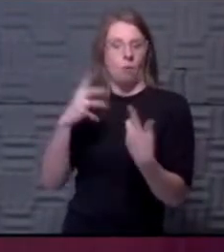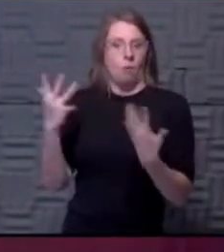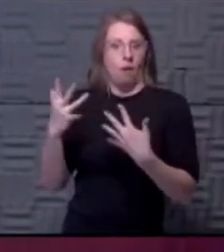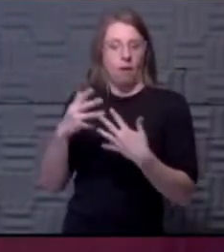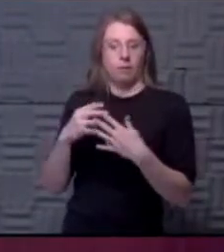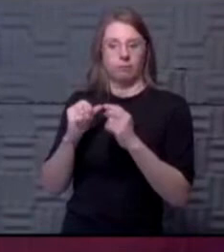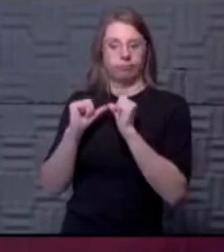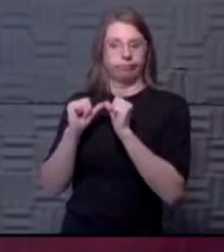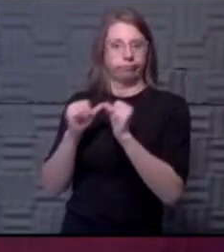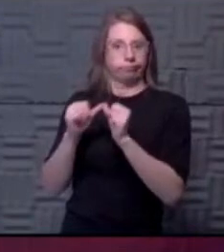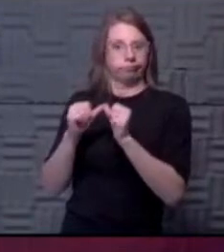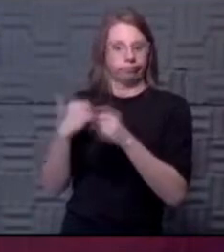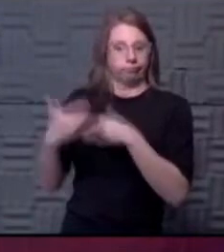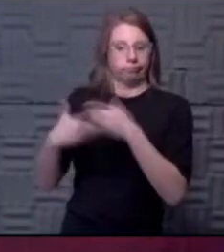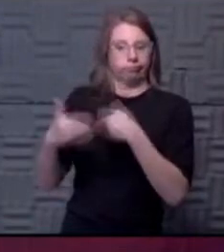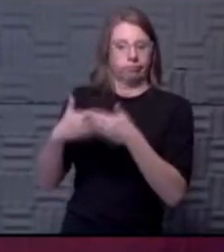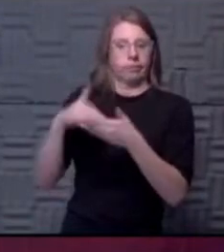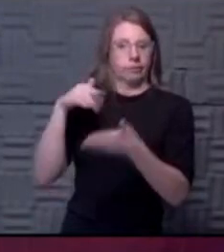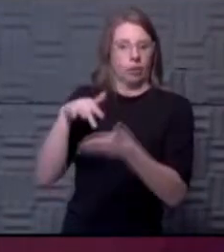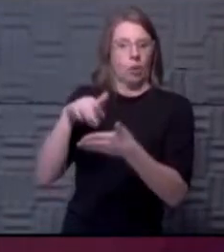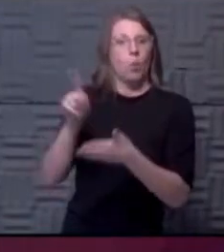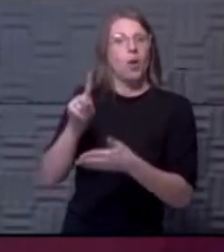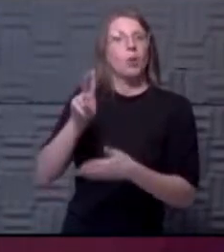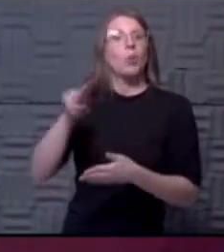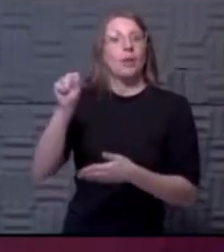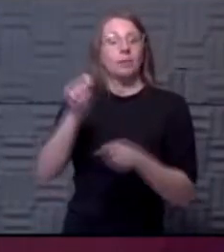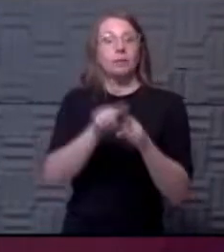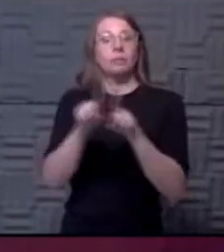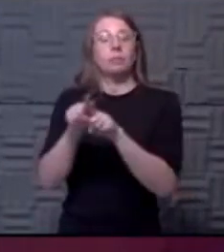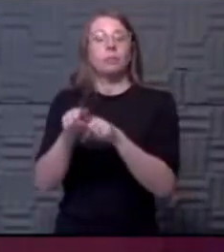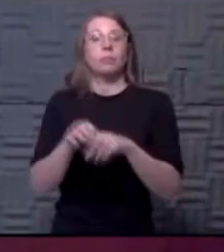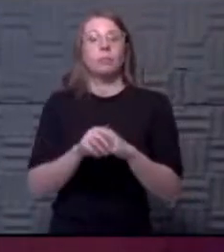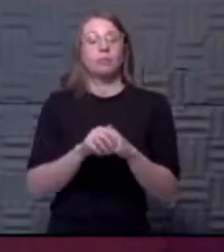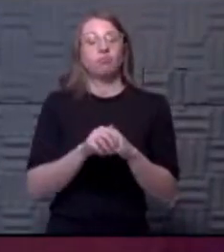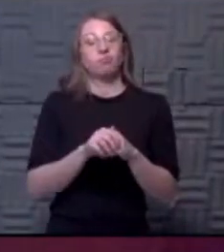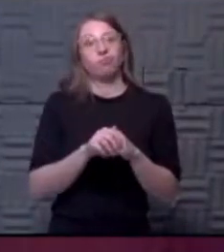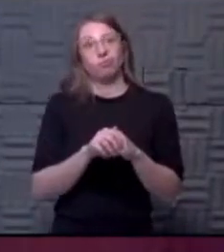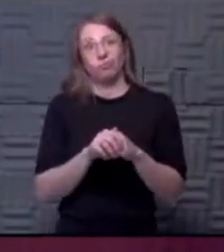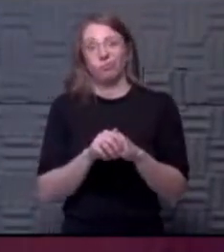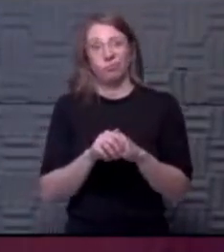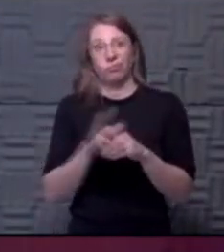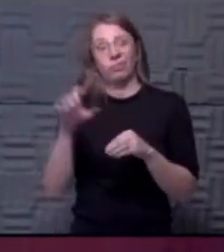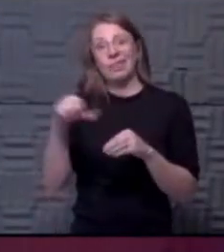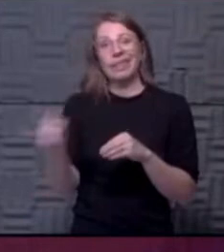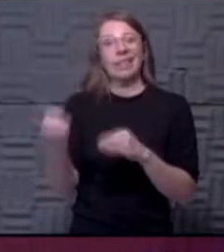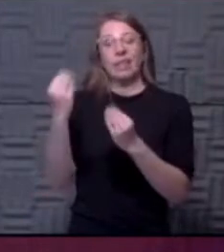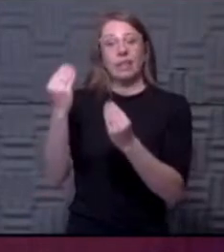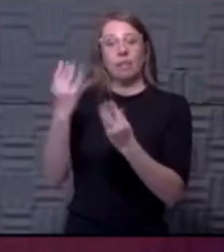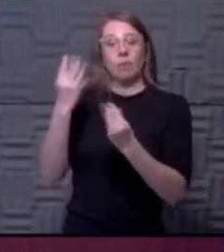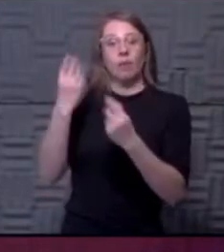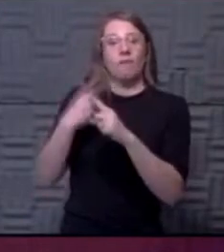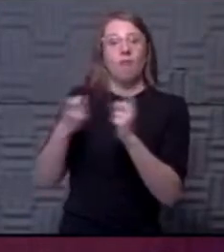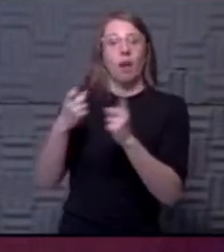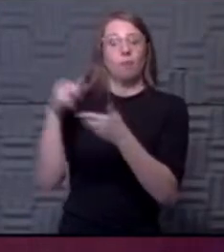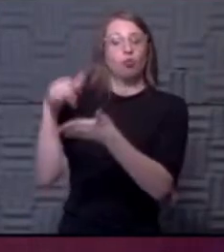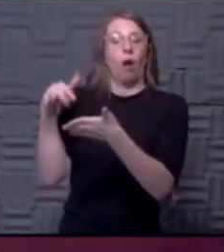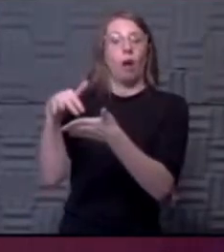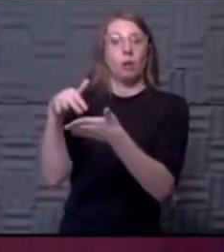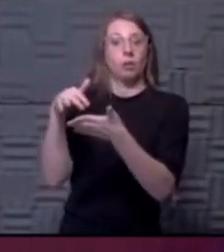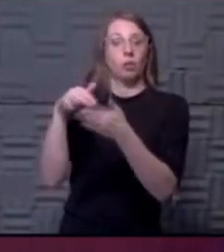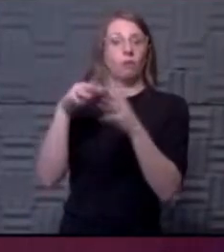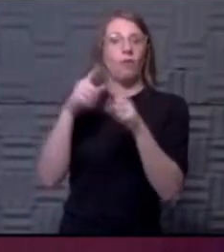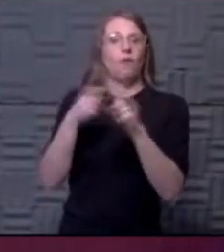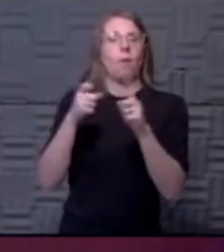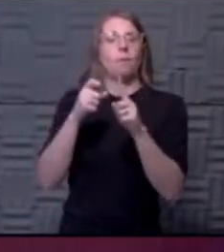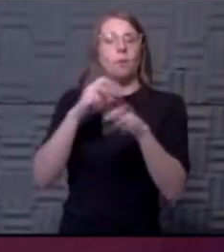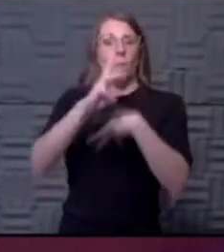the ongoing AstraZeneca trial in the United States and presumably any information or data coming out of trials worldwide